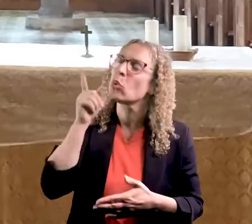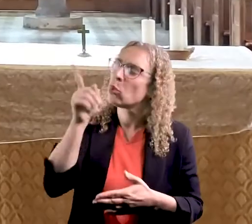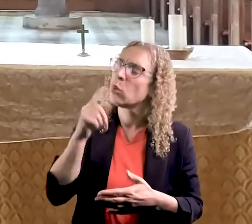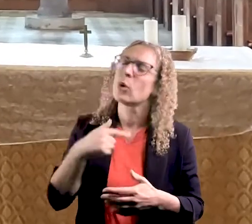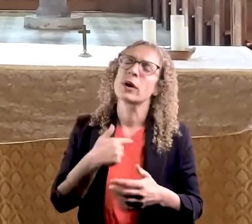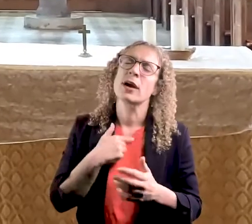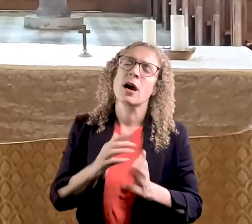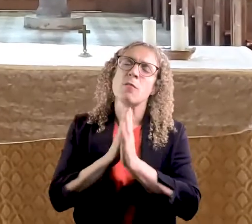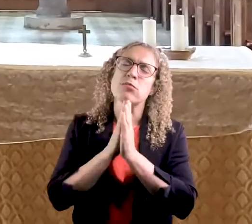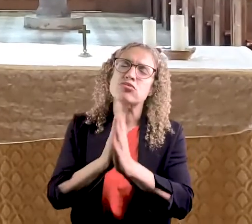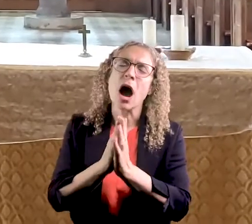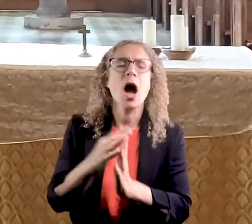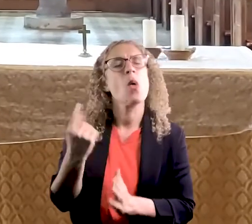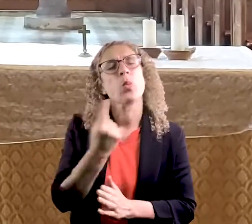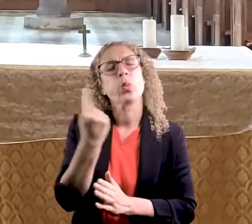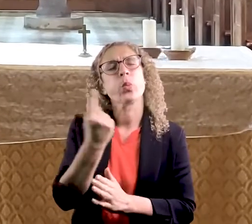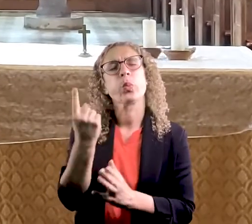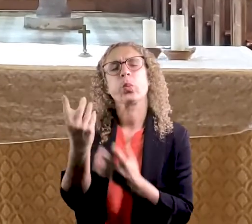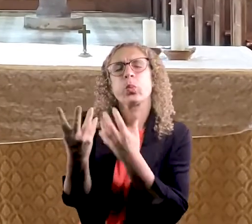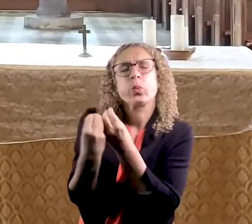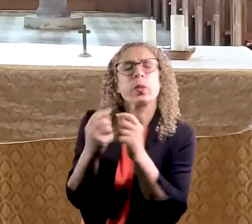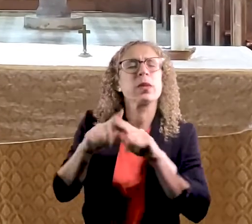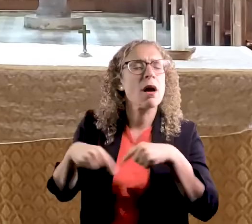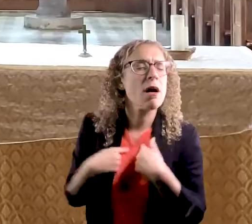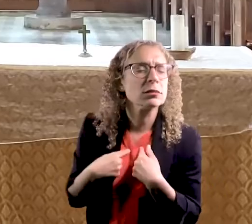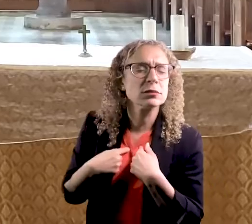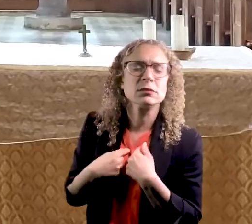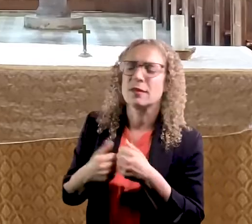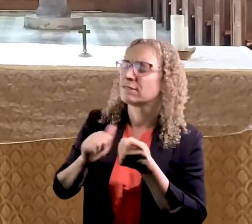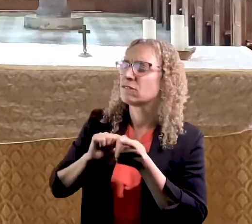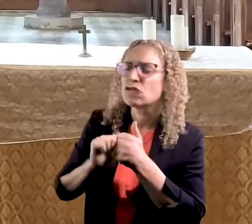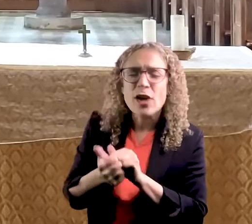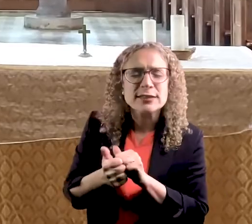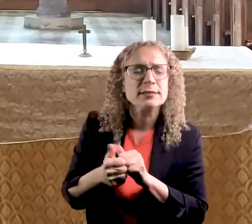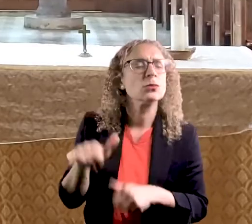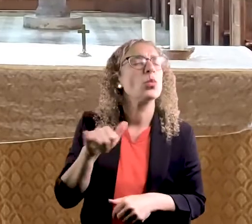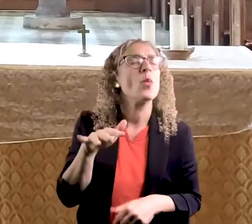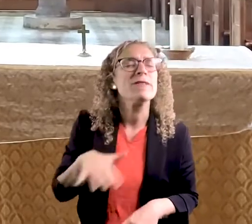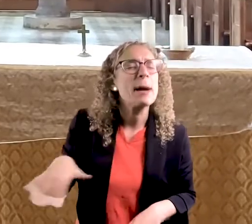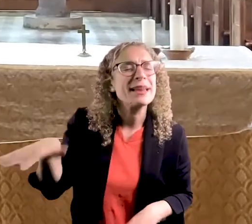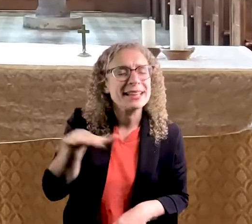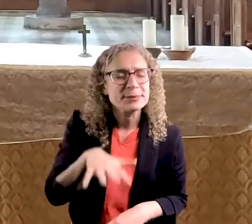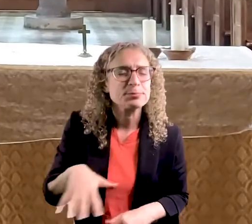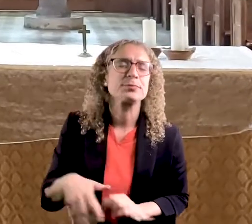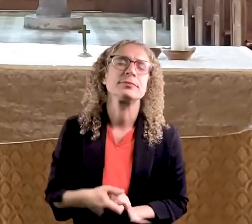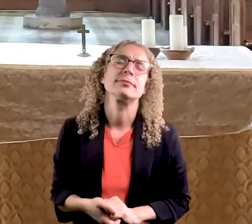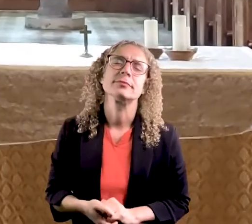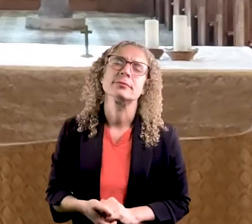give thanks and pray for those near to us, our friends and our families.